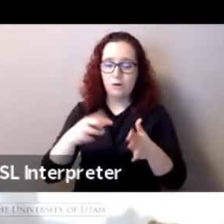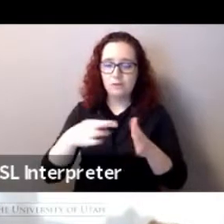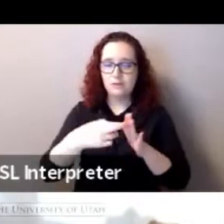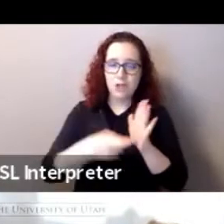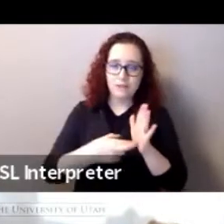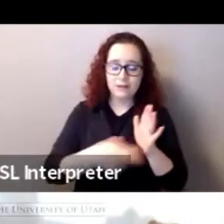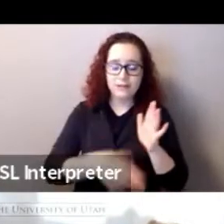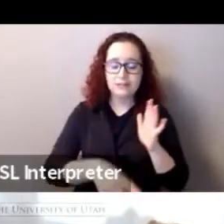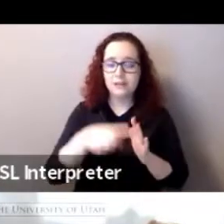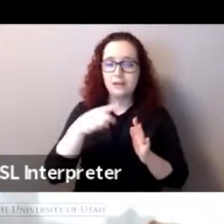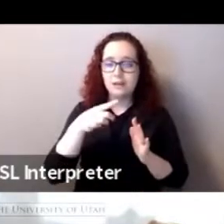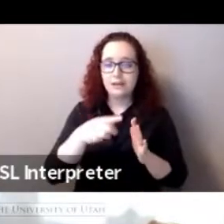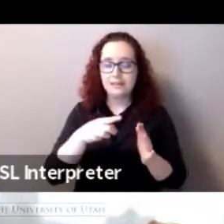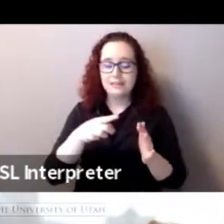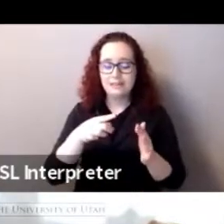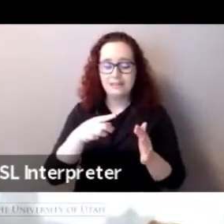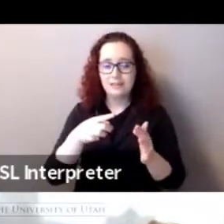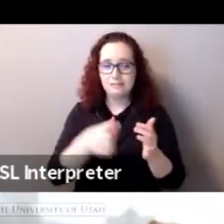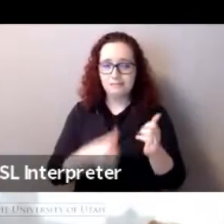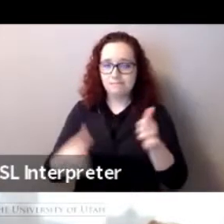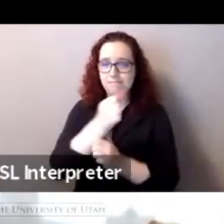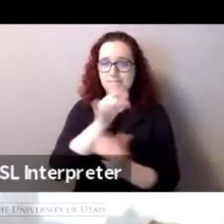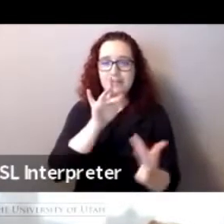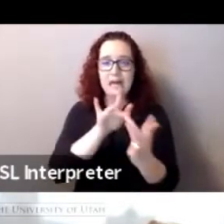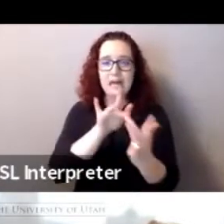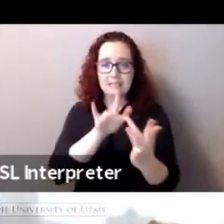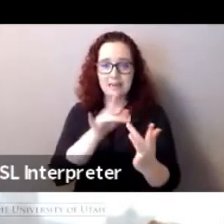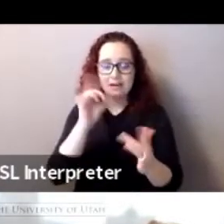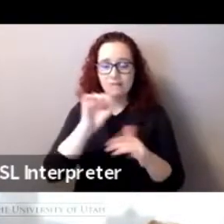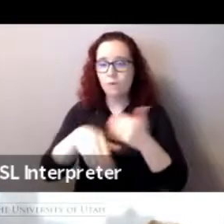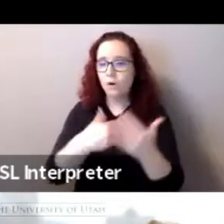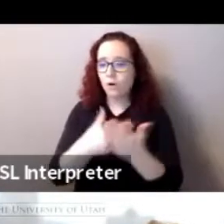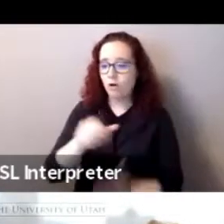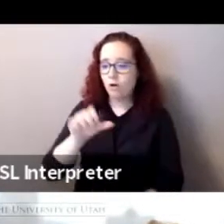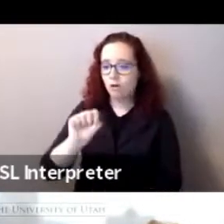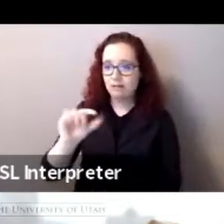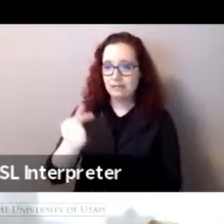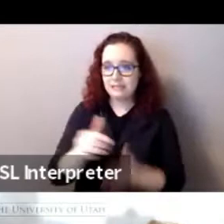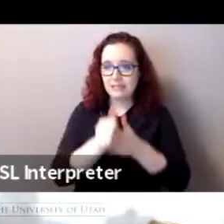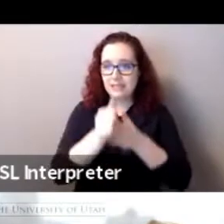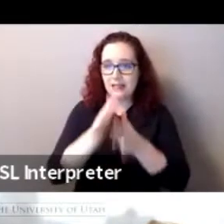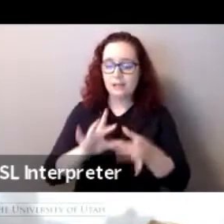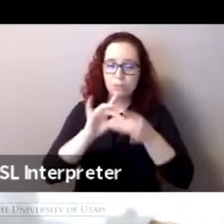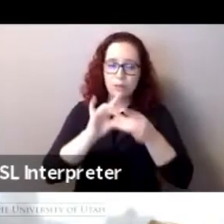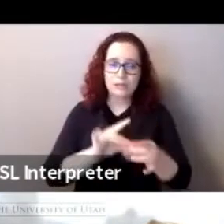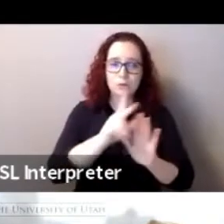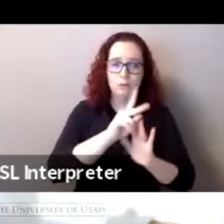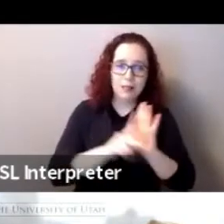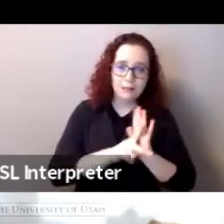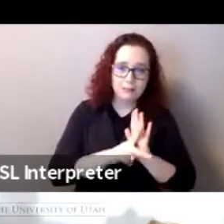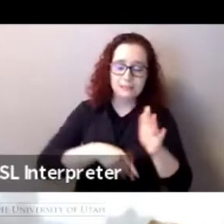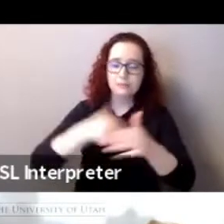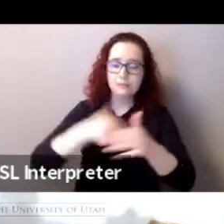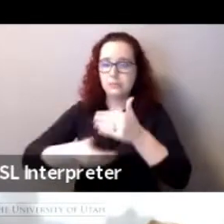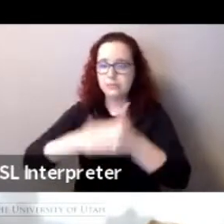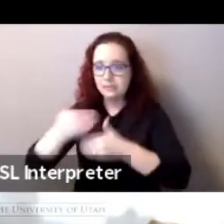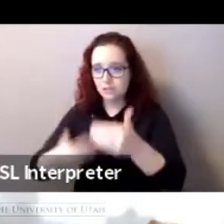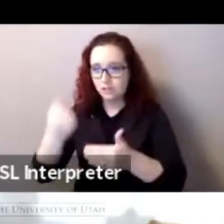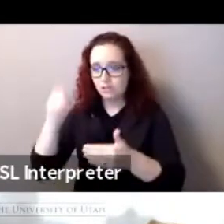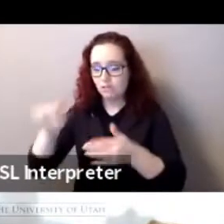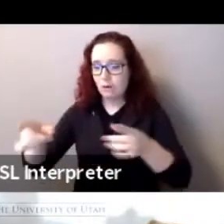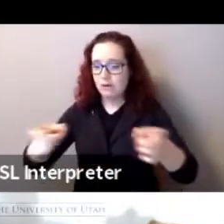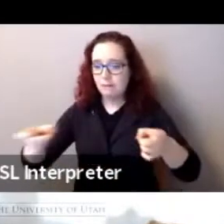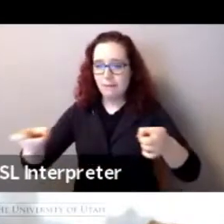is the primary contact for all SIG leaders on pretty much anything that you need related to policies and procedures for governing